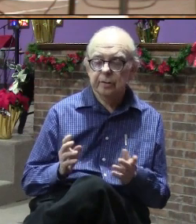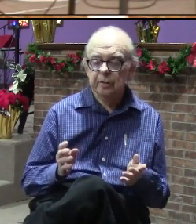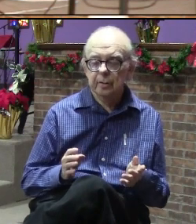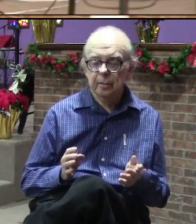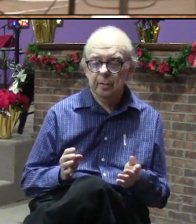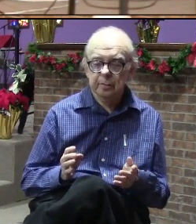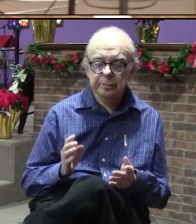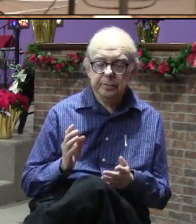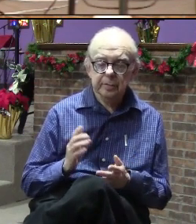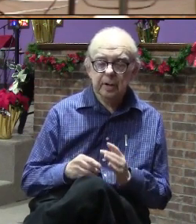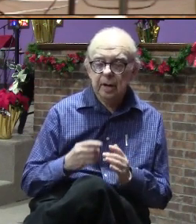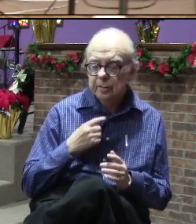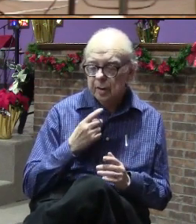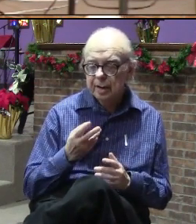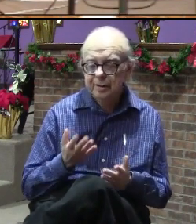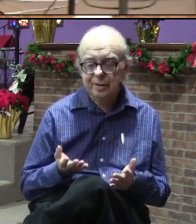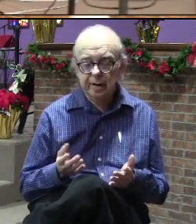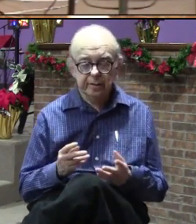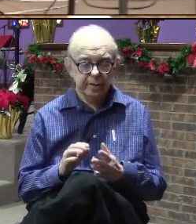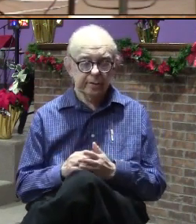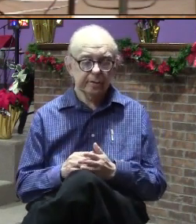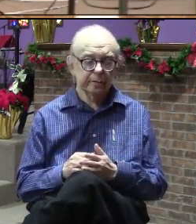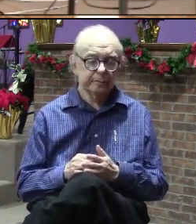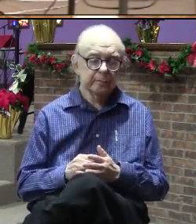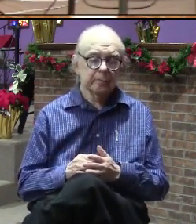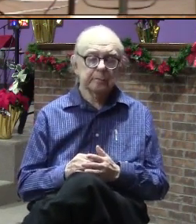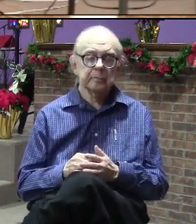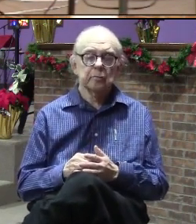And what he's trying to say is this,